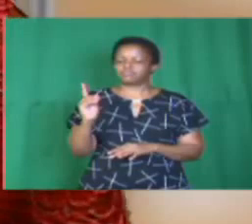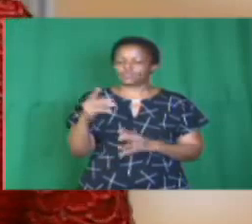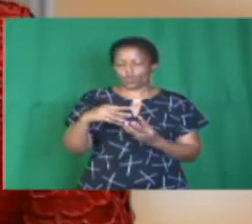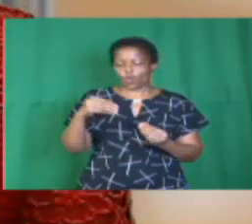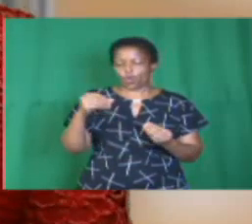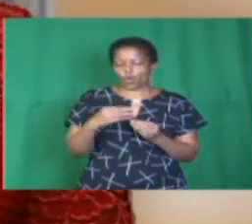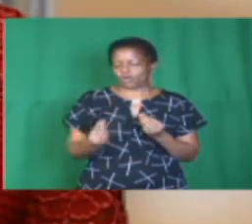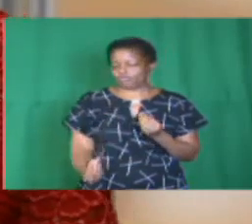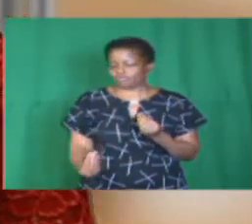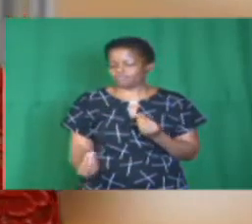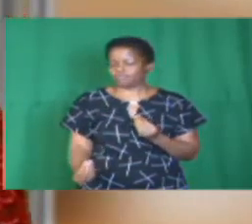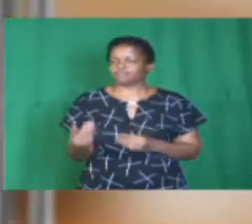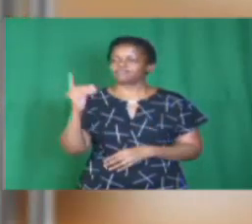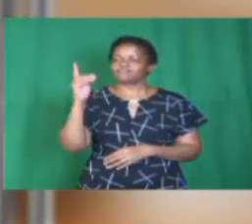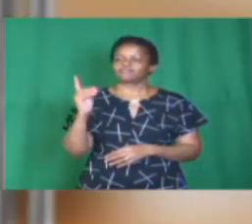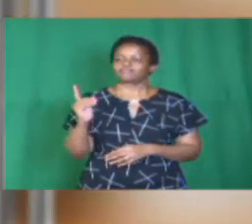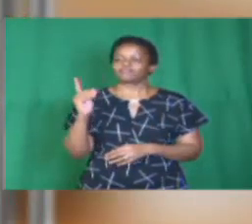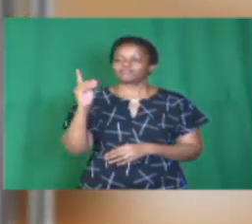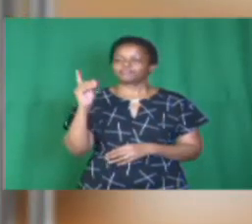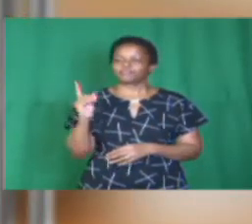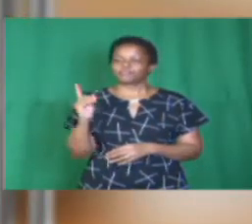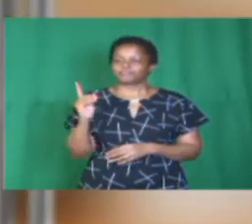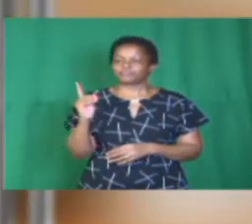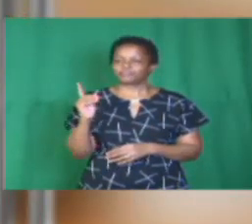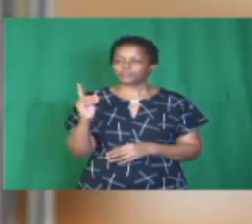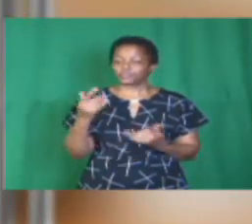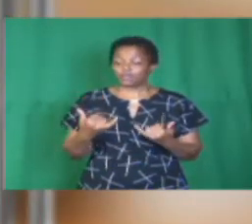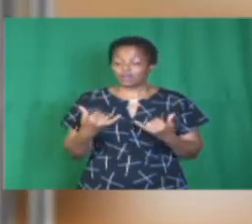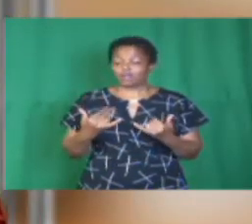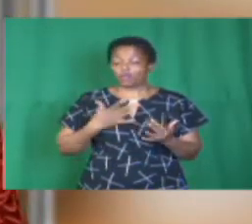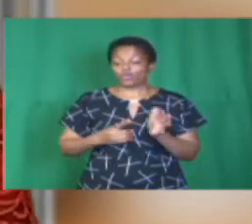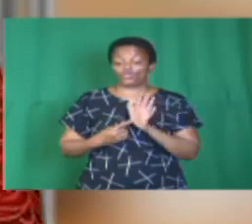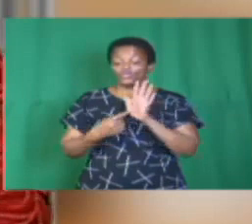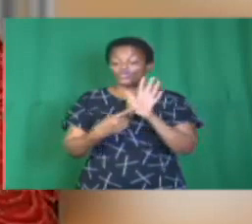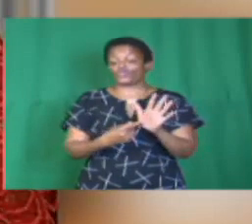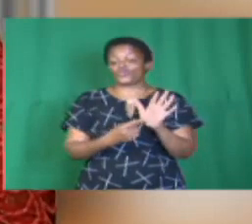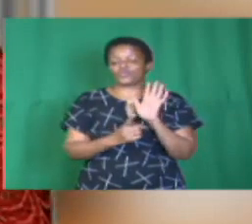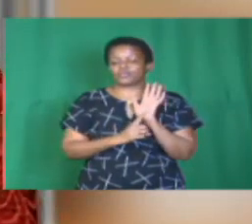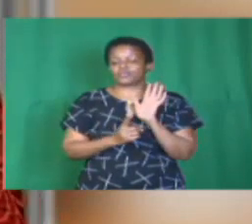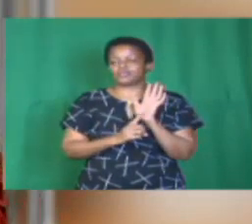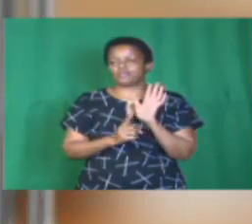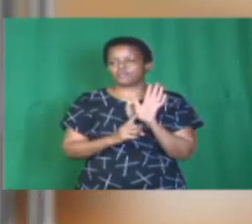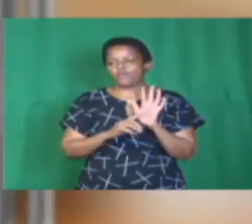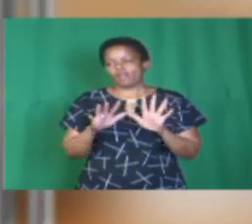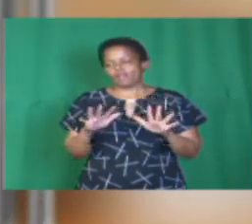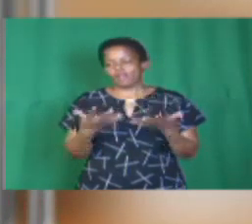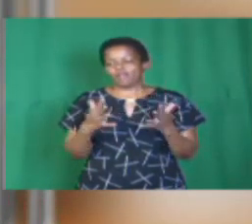oil. So now this is I'm going to show you now an example of